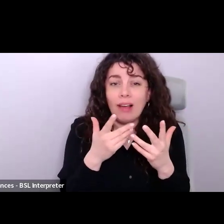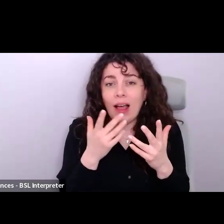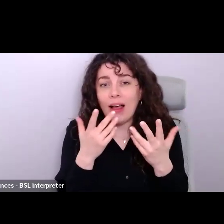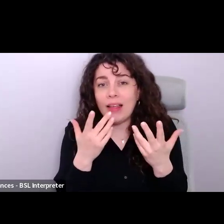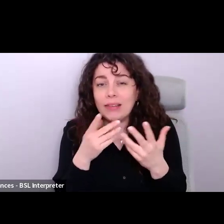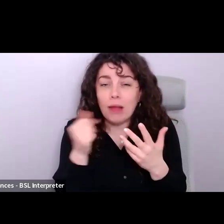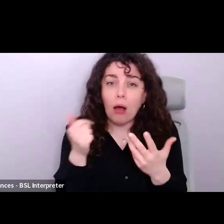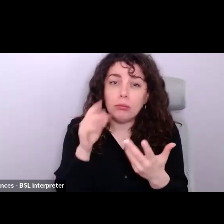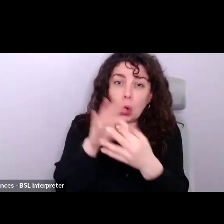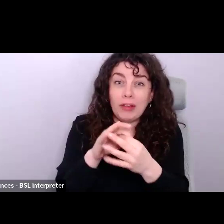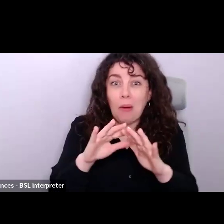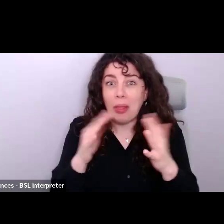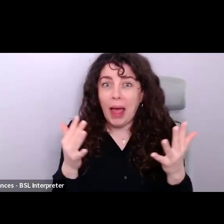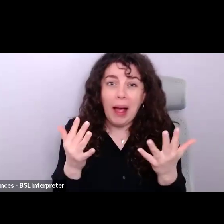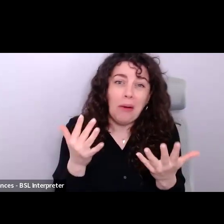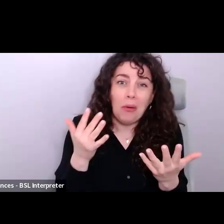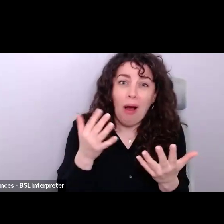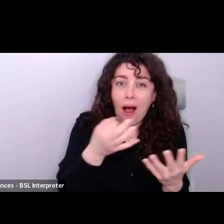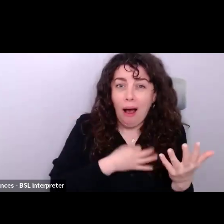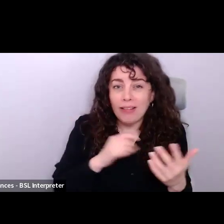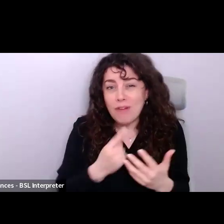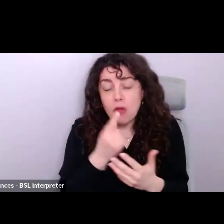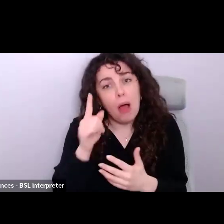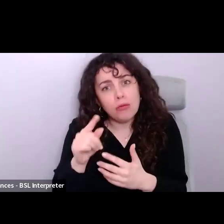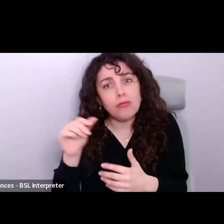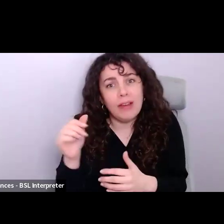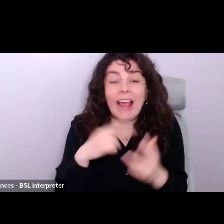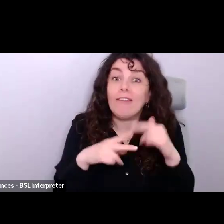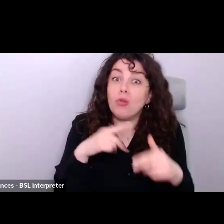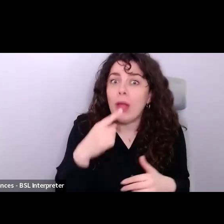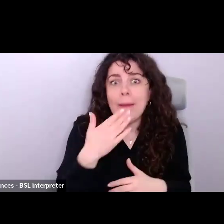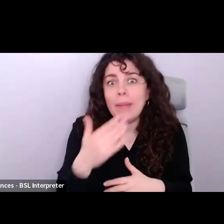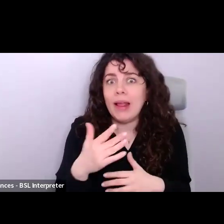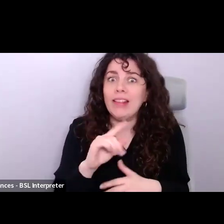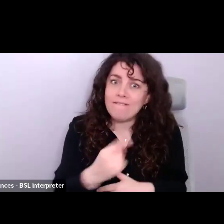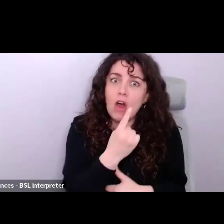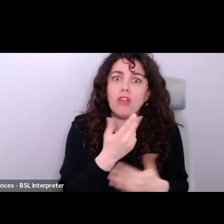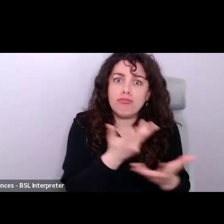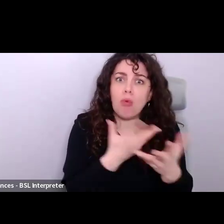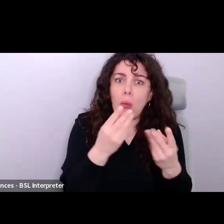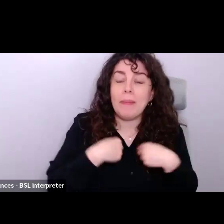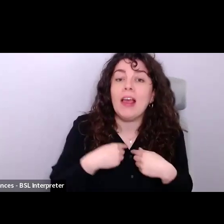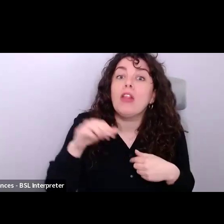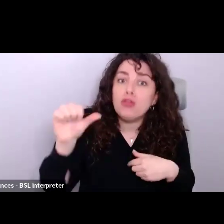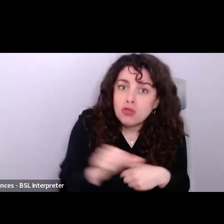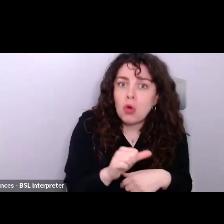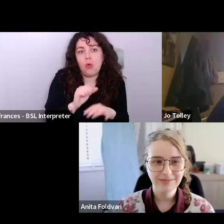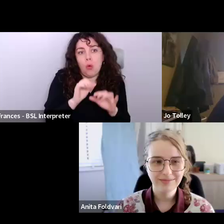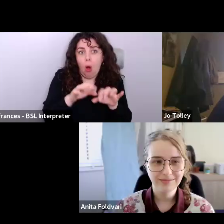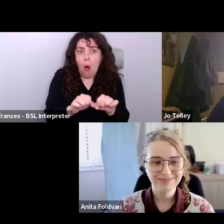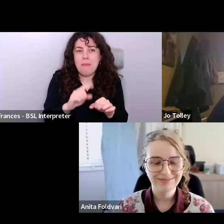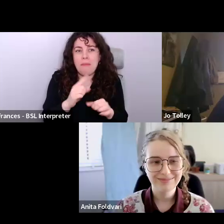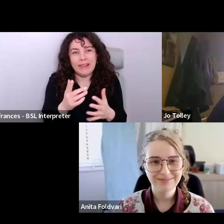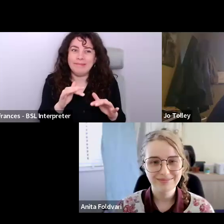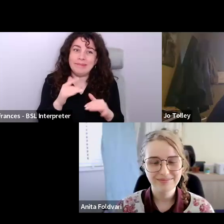but they really shouldn't if you make sure that you indicate that during your application. Perfect. I hope that's helpful. Yeah, definitely.